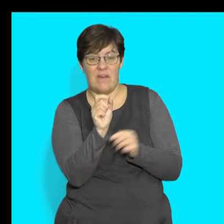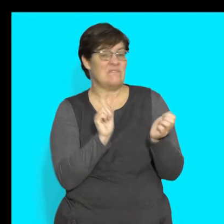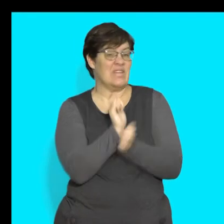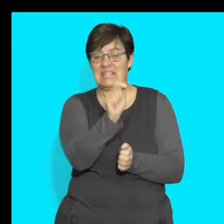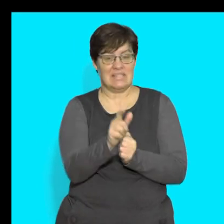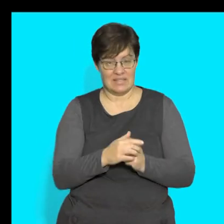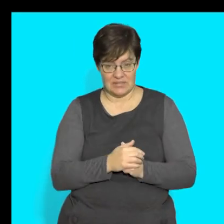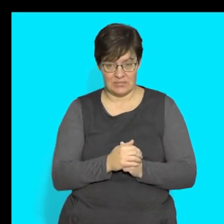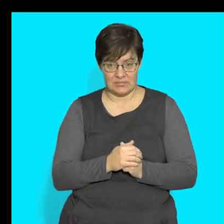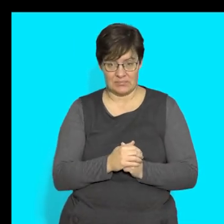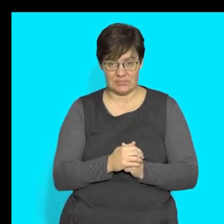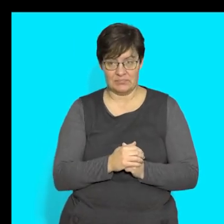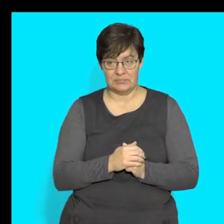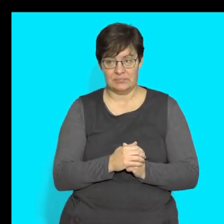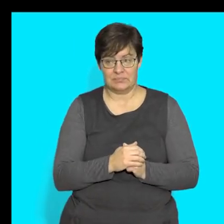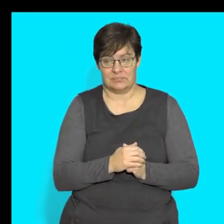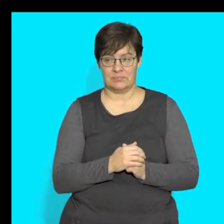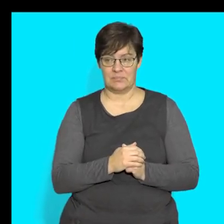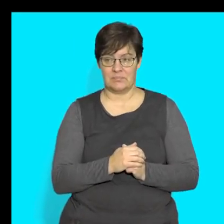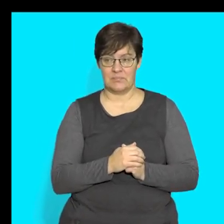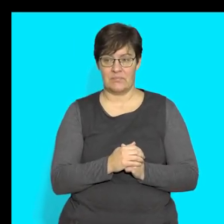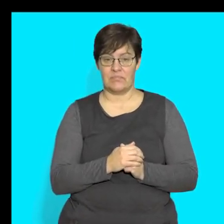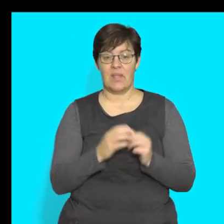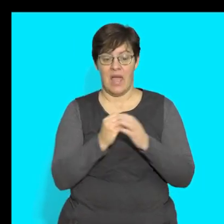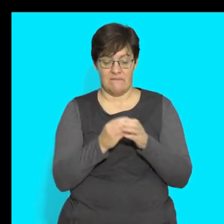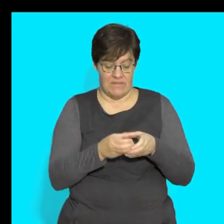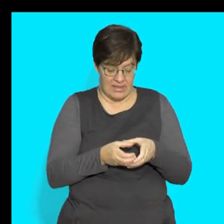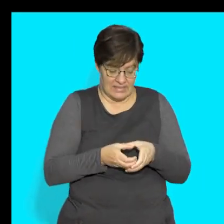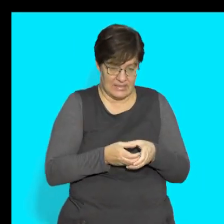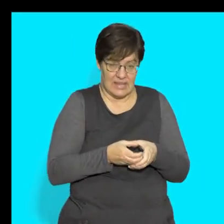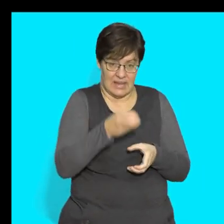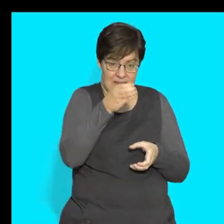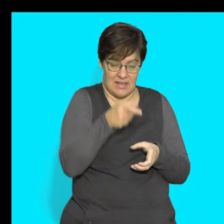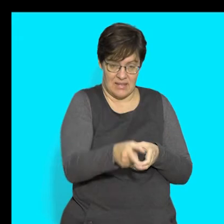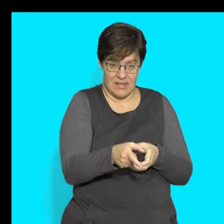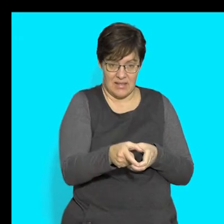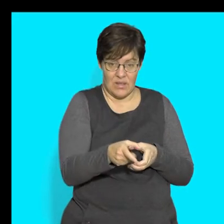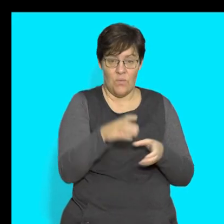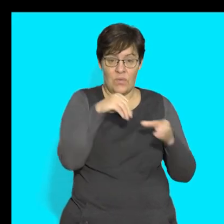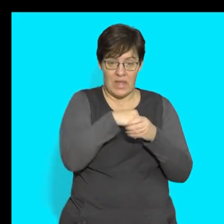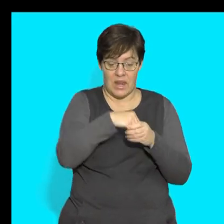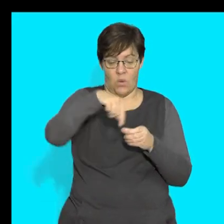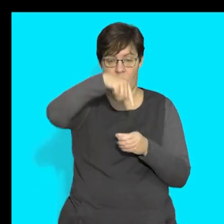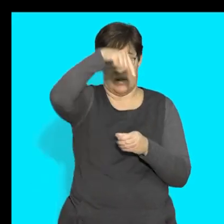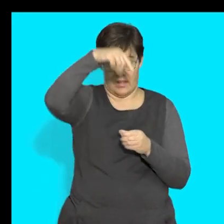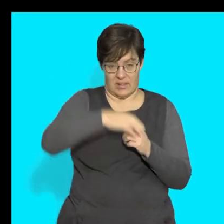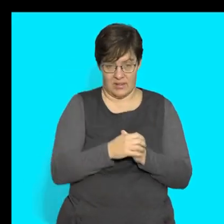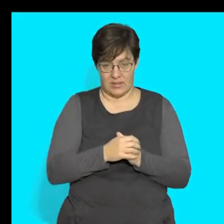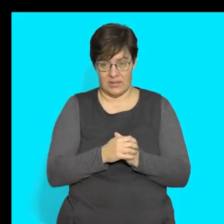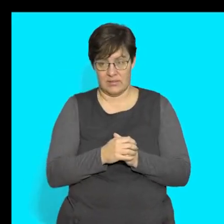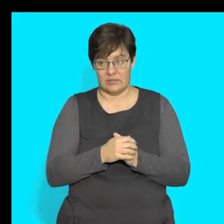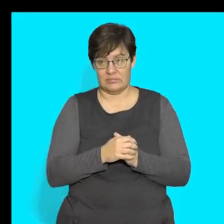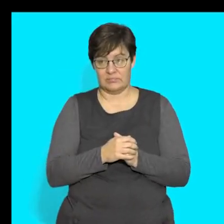fixed unit. Over here, there's the cylinder that's in a coil, and